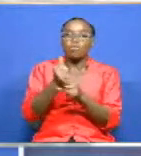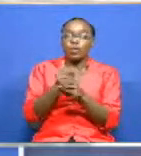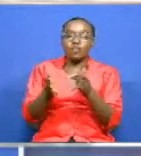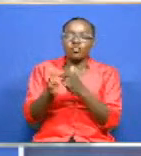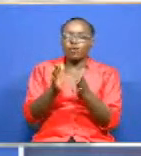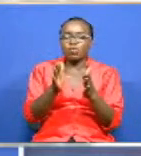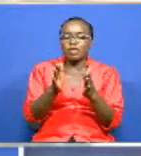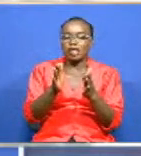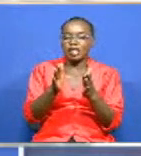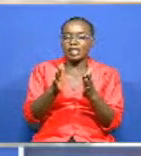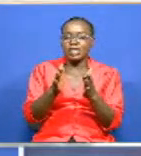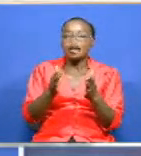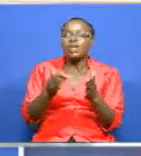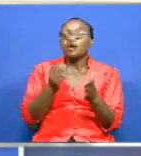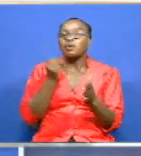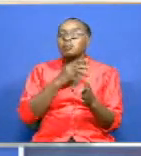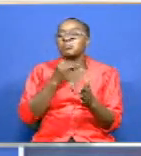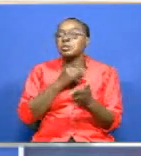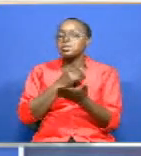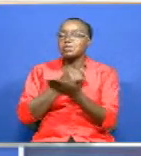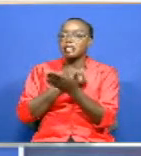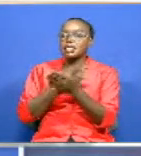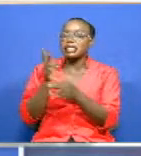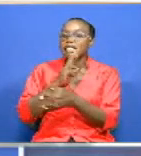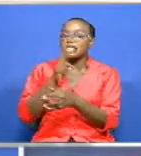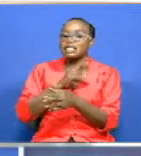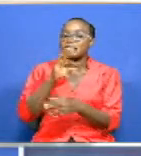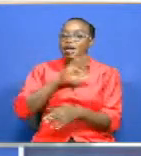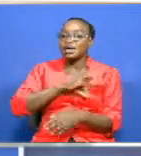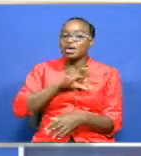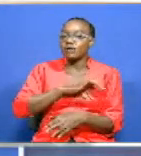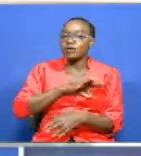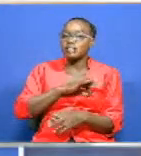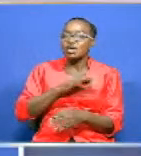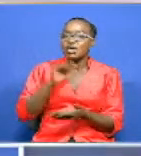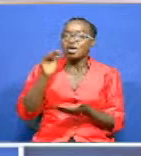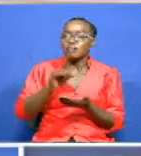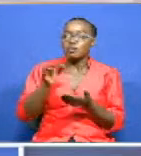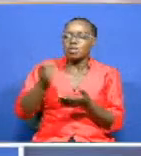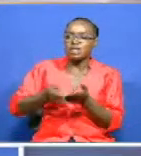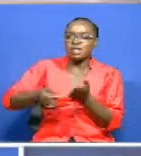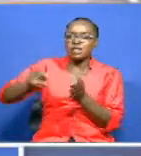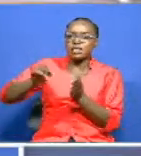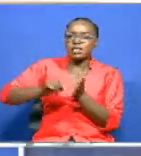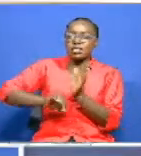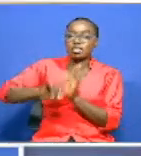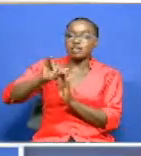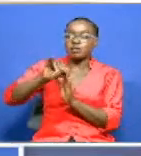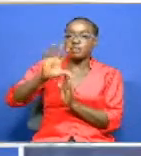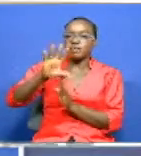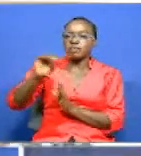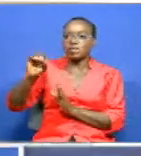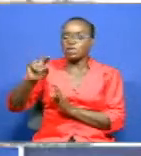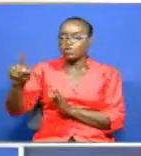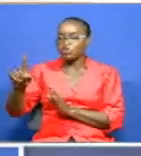formula, noting, among others, risk allowance that requires a minimum increment of between 500%